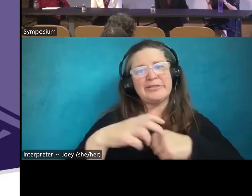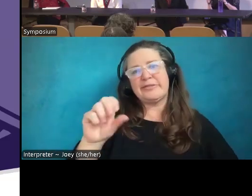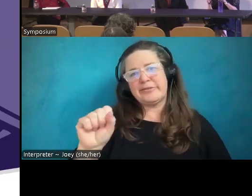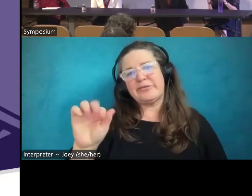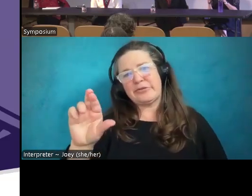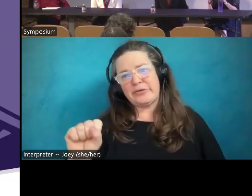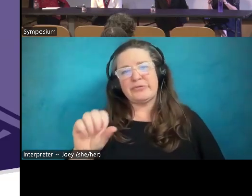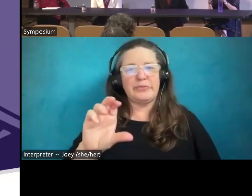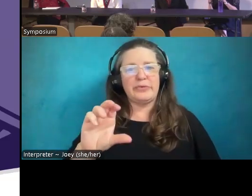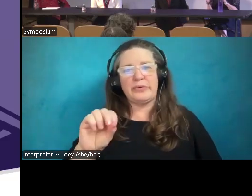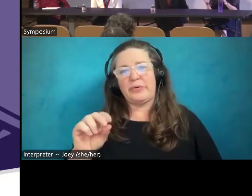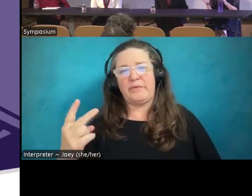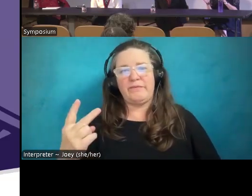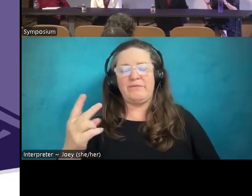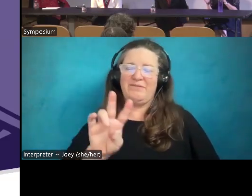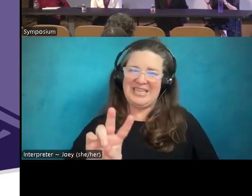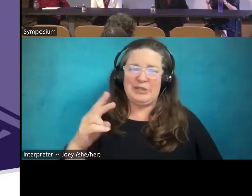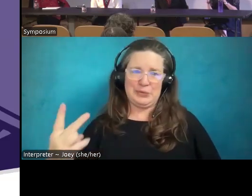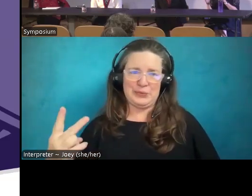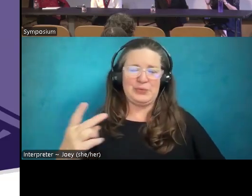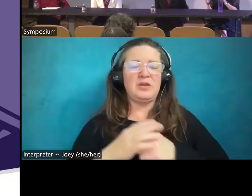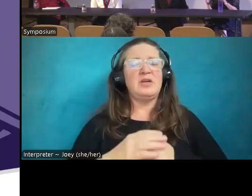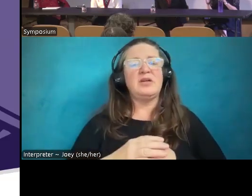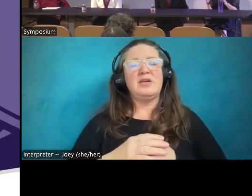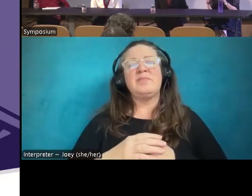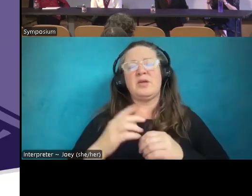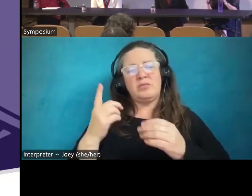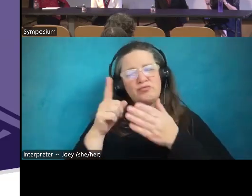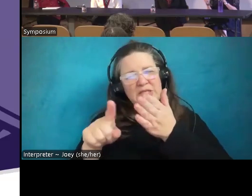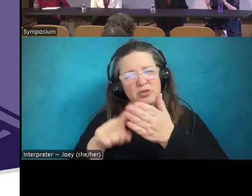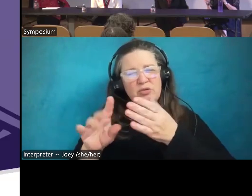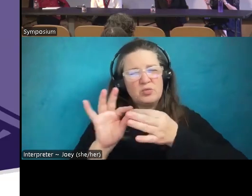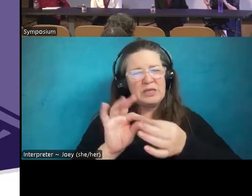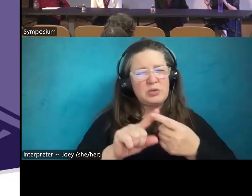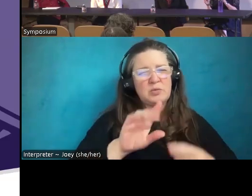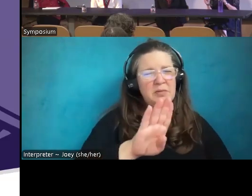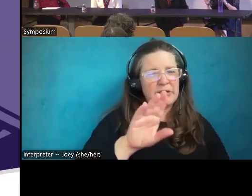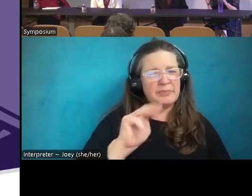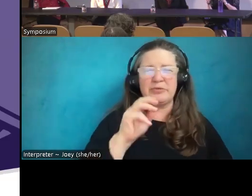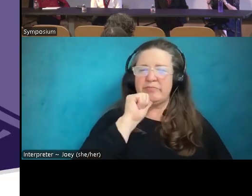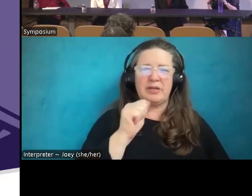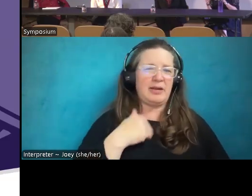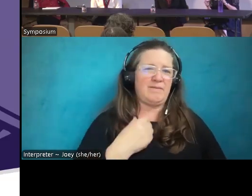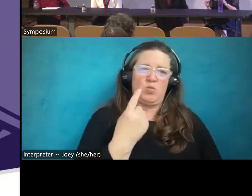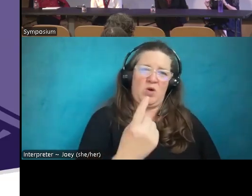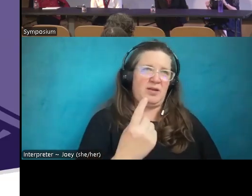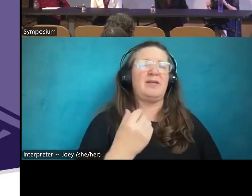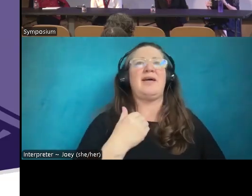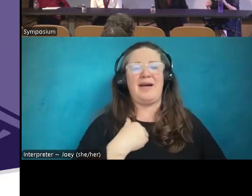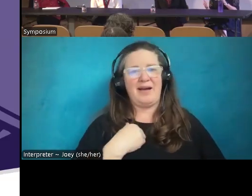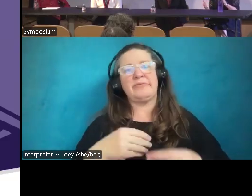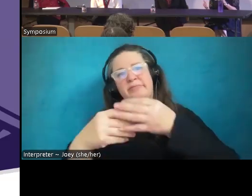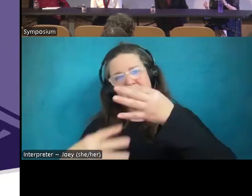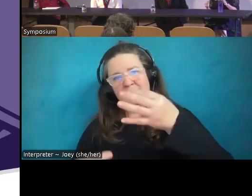for biomarkers, and there's no one biomarker or inflammatory marker that is suggestive of long COVID, but there are patterns that